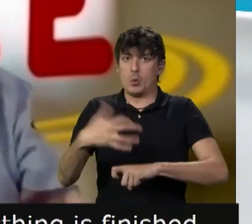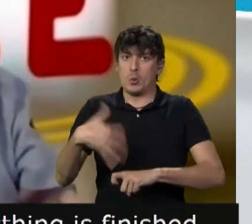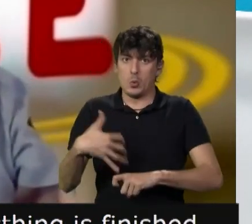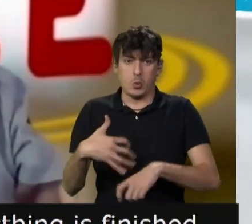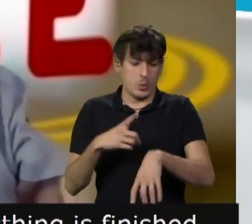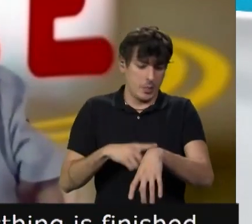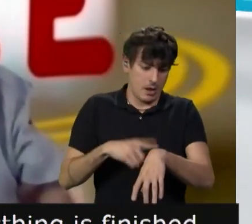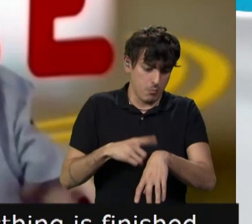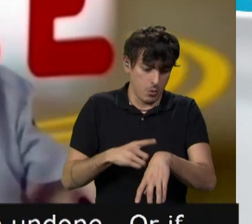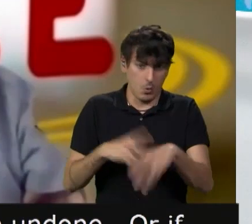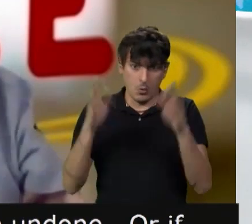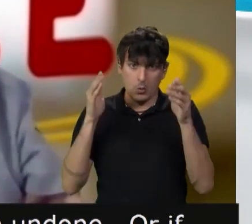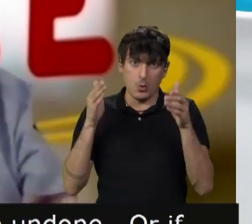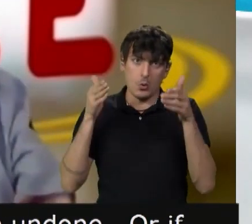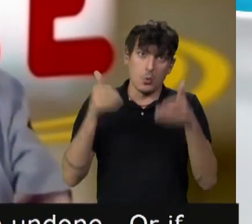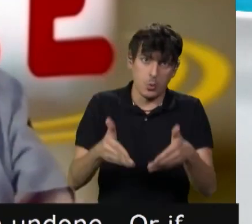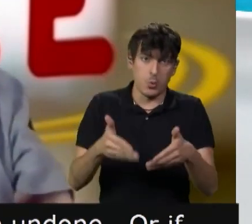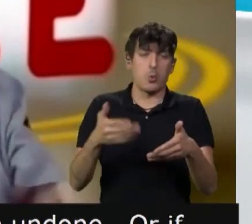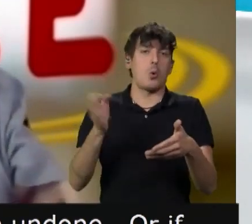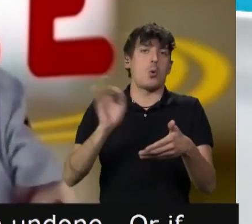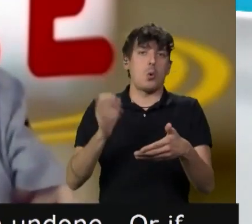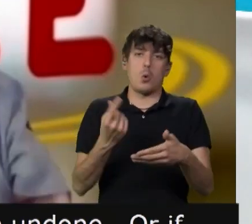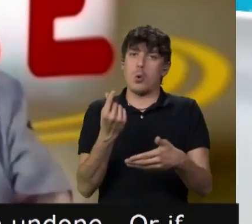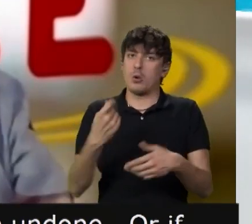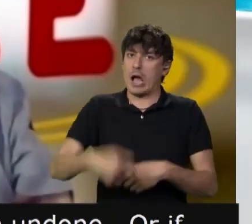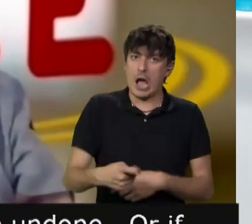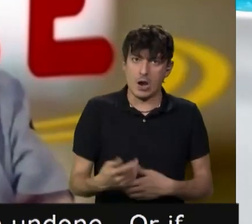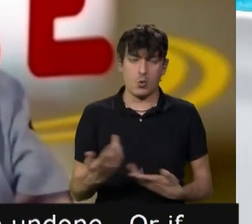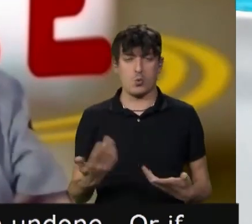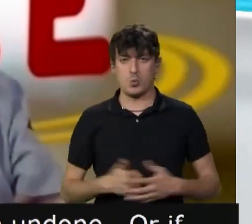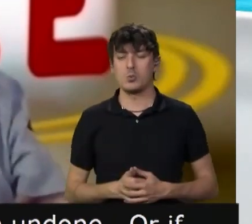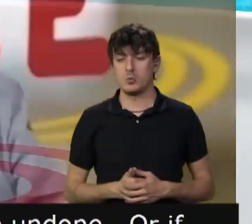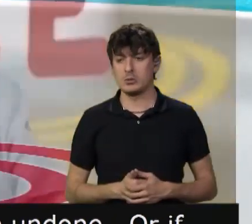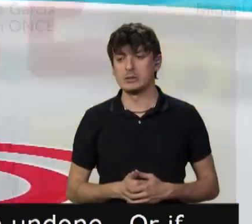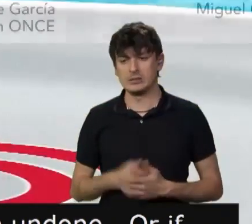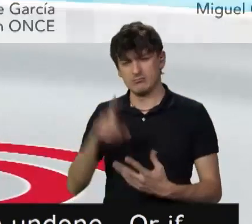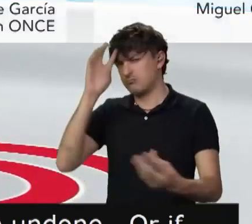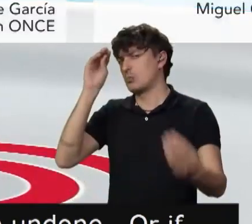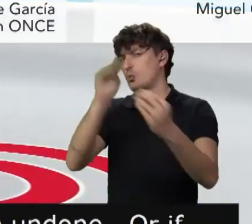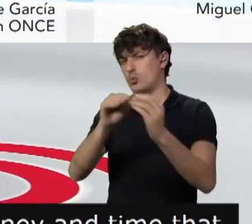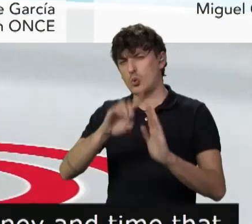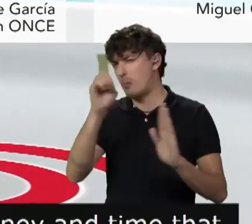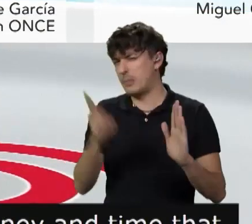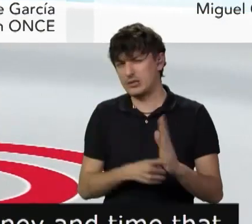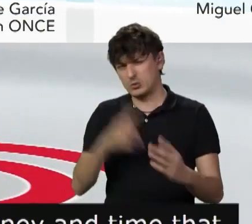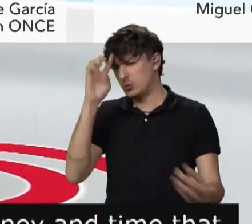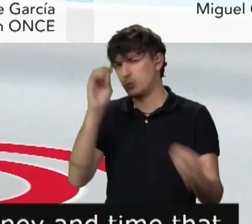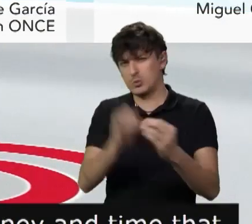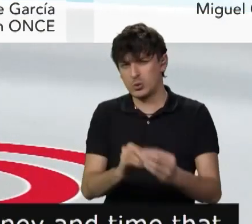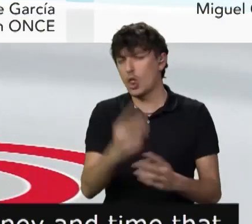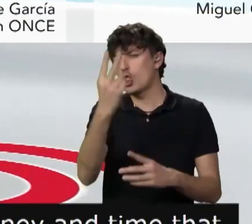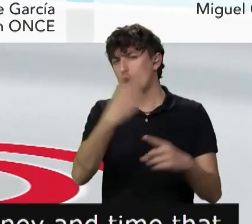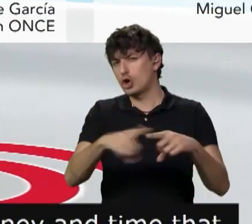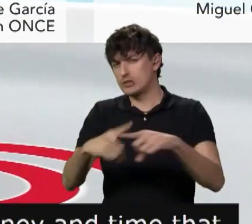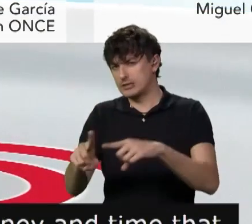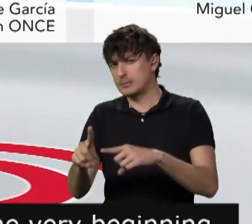cost a lot of money and time that wouldn't have to be spent if they were done in the very beginning. I completely agree.